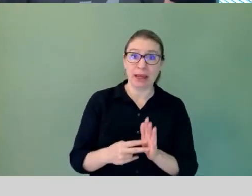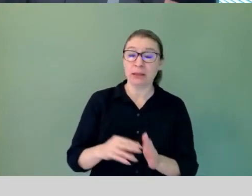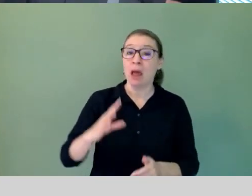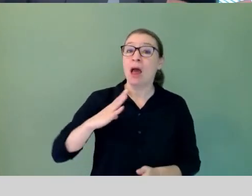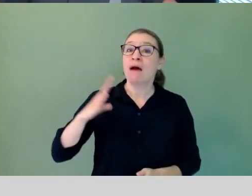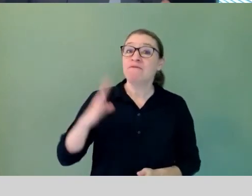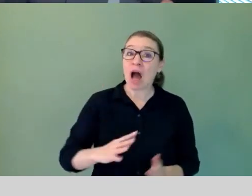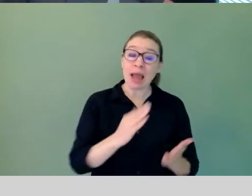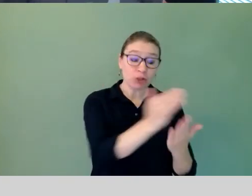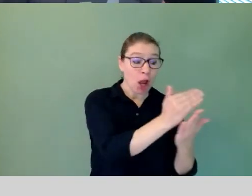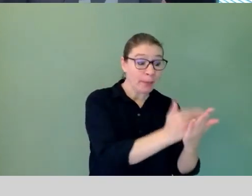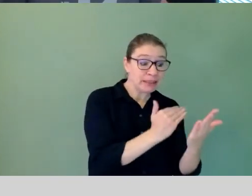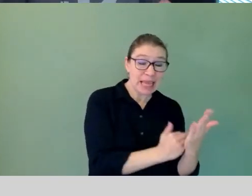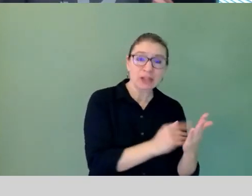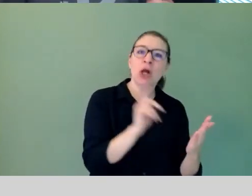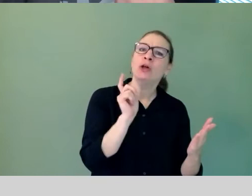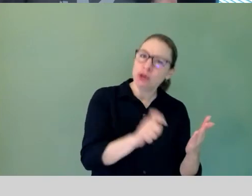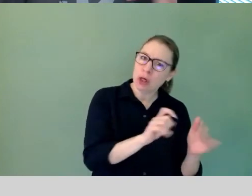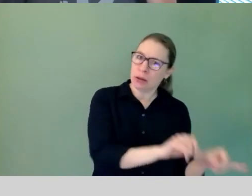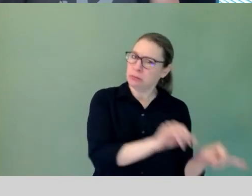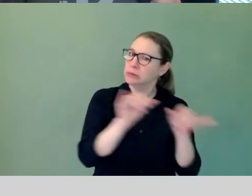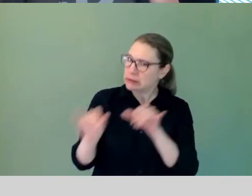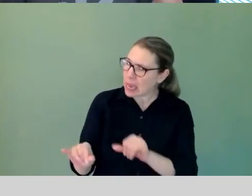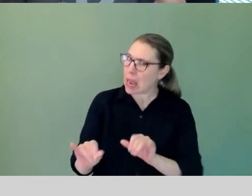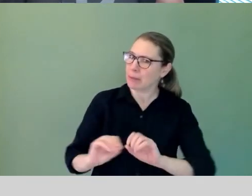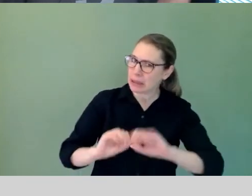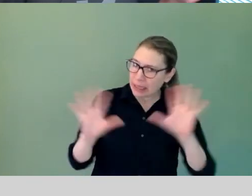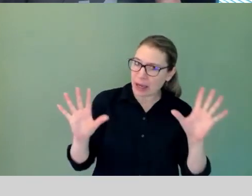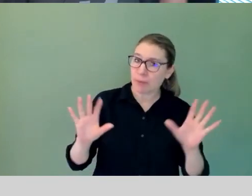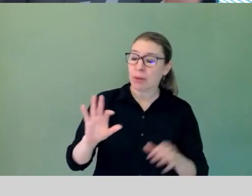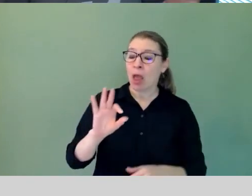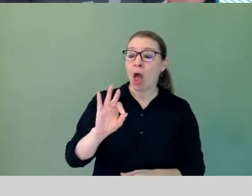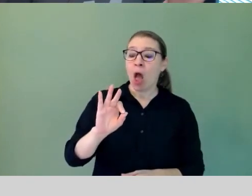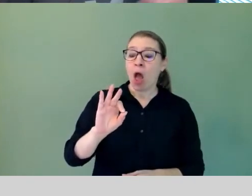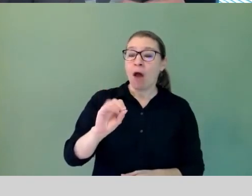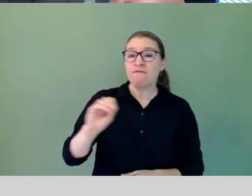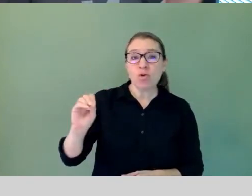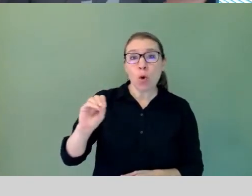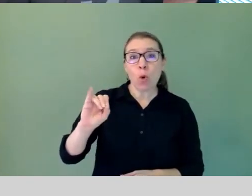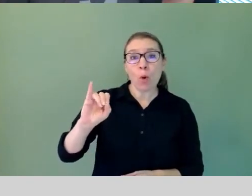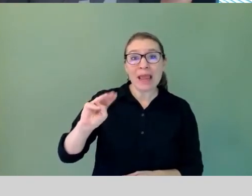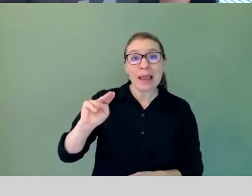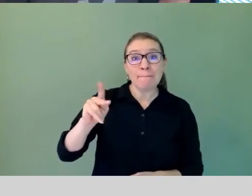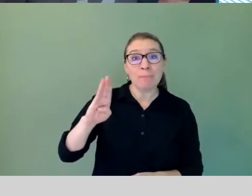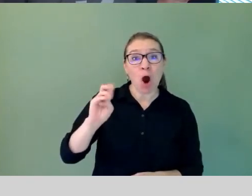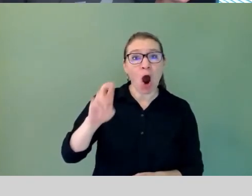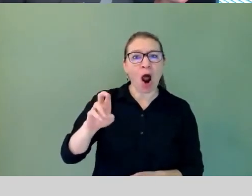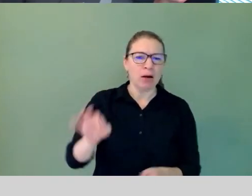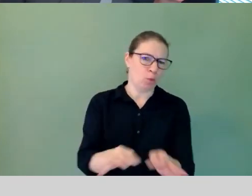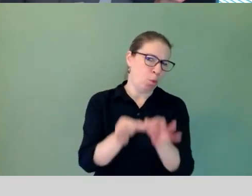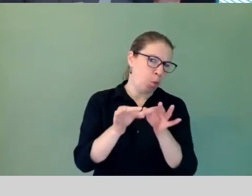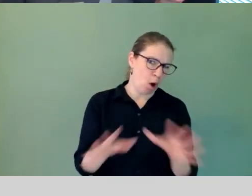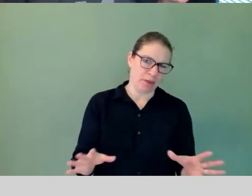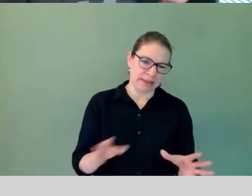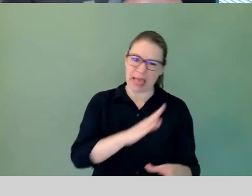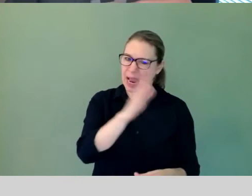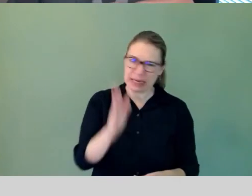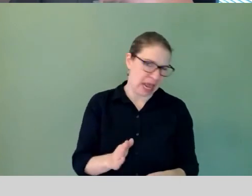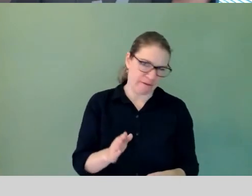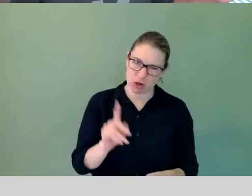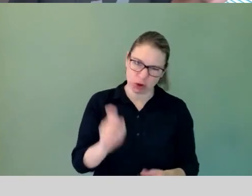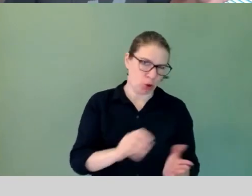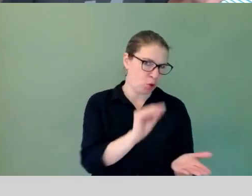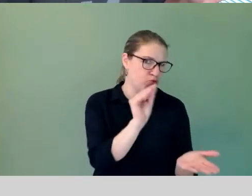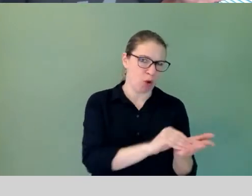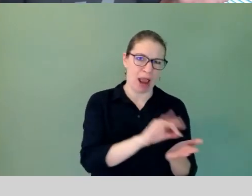documentation should be self-documenting as well. The foo and bar are useless. They need to go. I never want to see foo and bar in documentation again. They